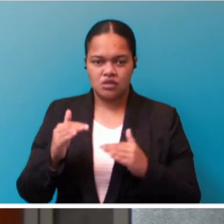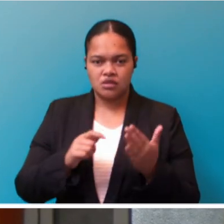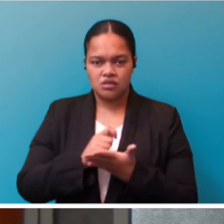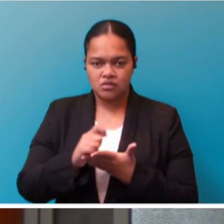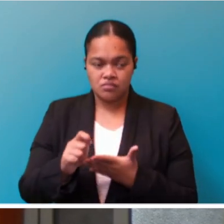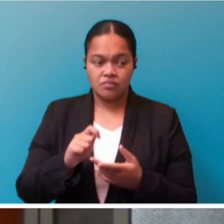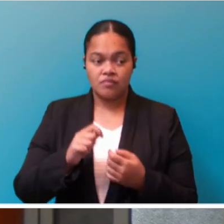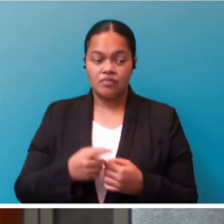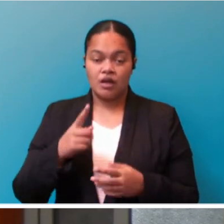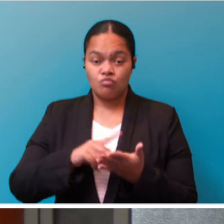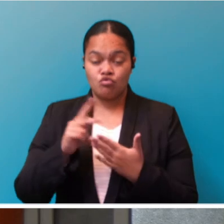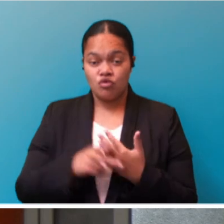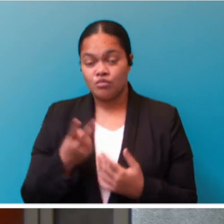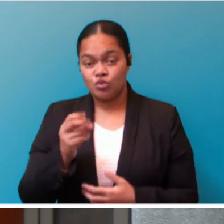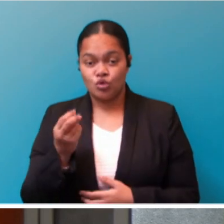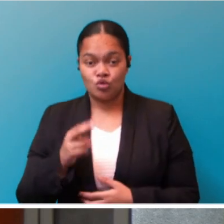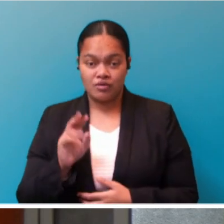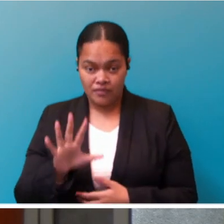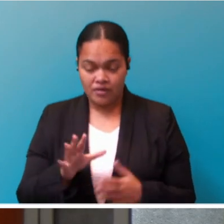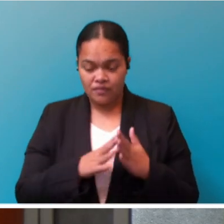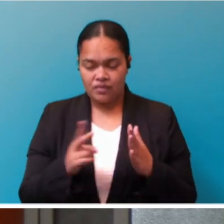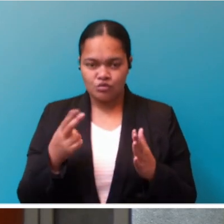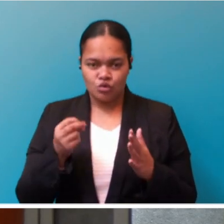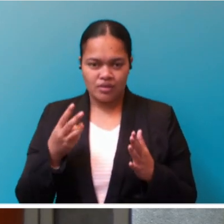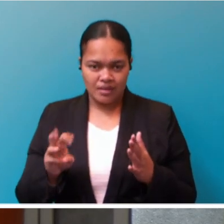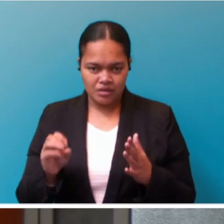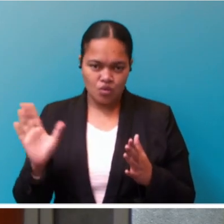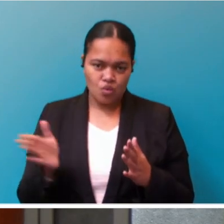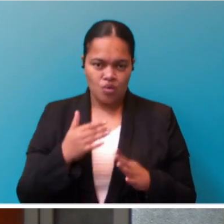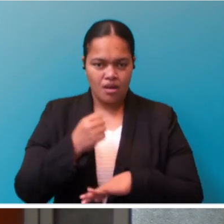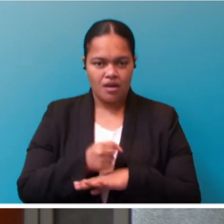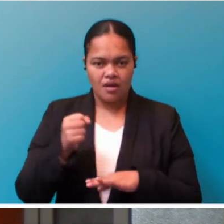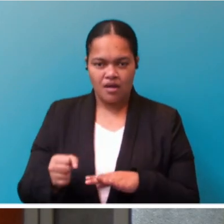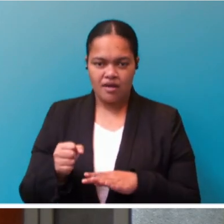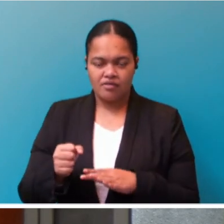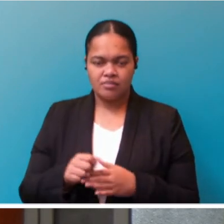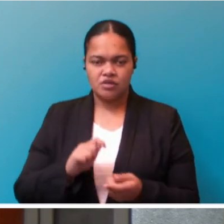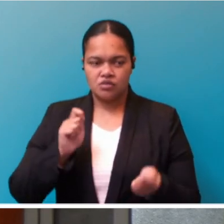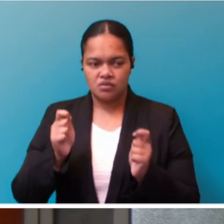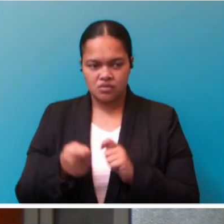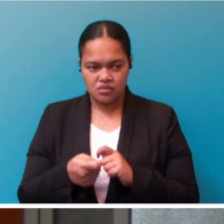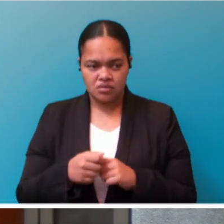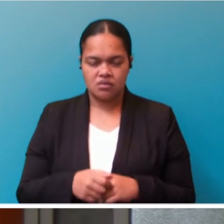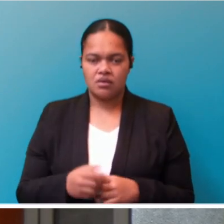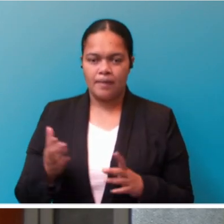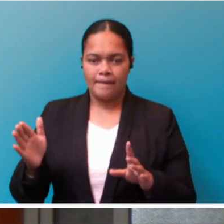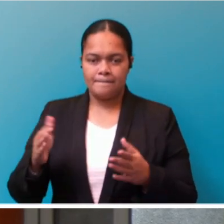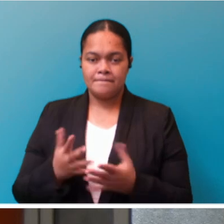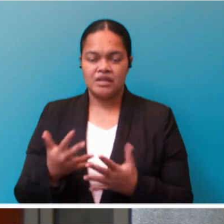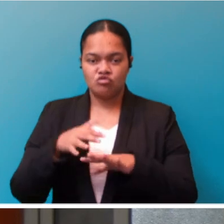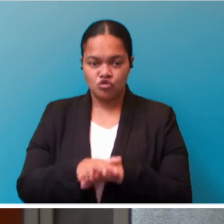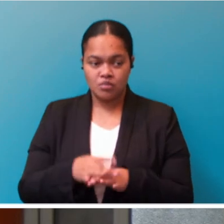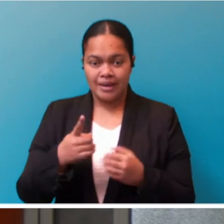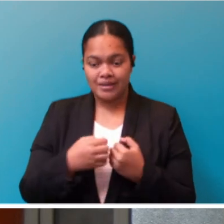Capacity Development Program 2025 to 2030, a whole-of-government transformative approach to gender mainstreaming, an